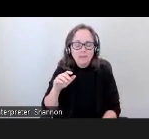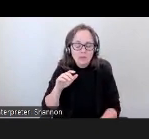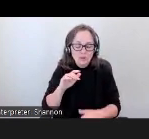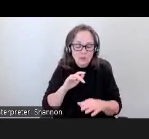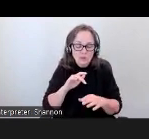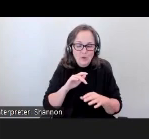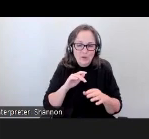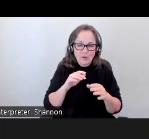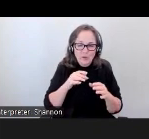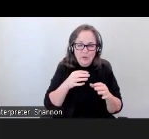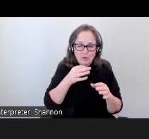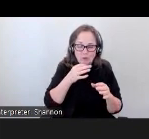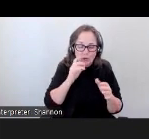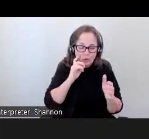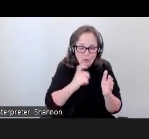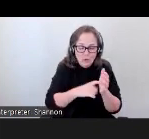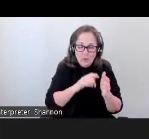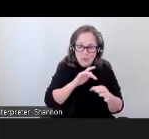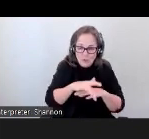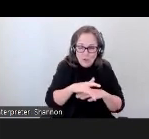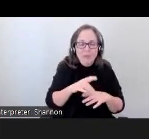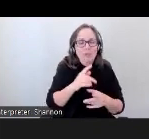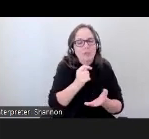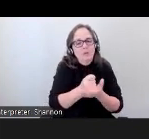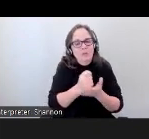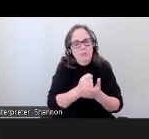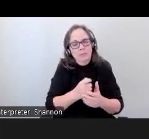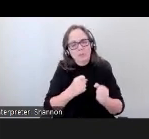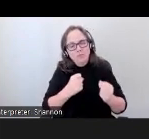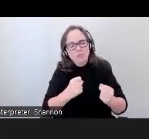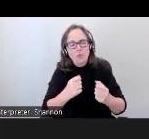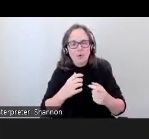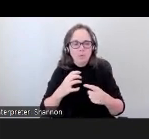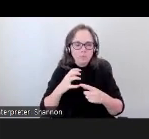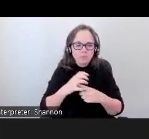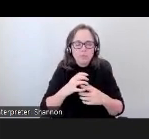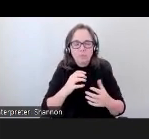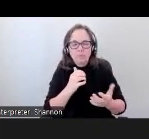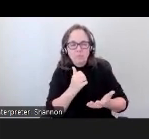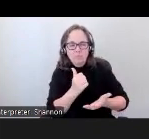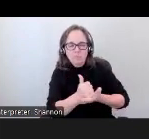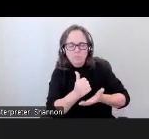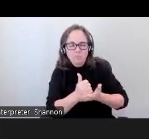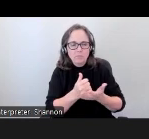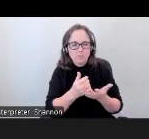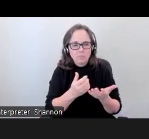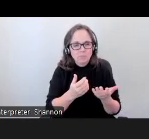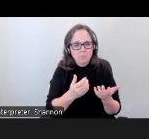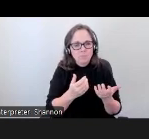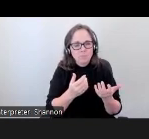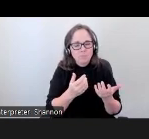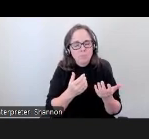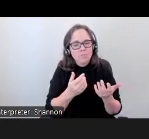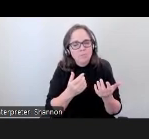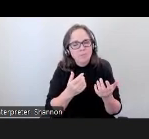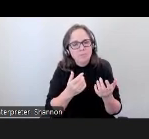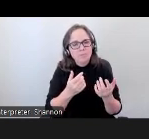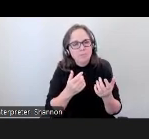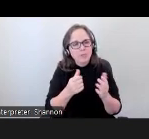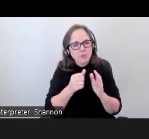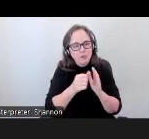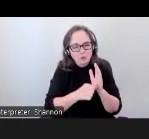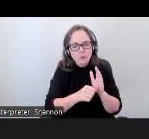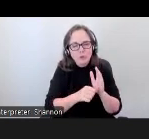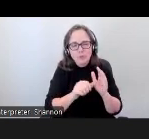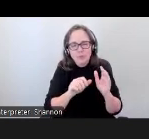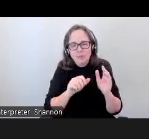stage, we do have very excellent treatment modalities to help you achieve an excellent surgical